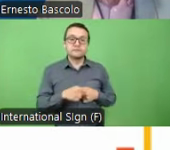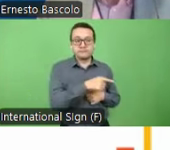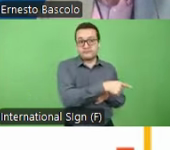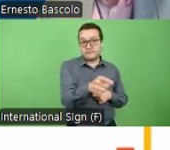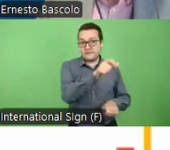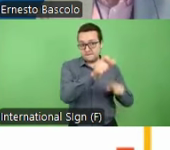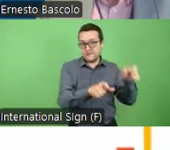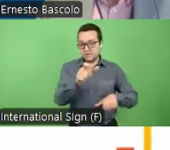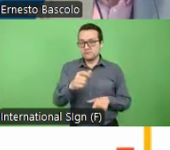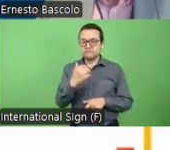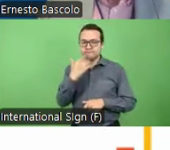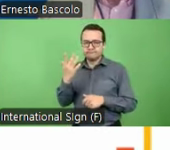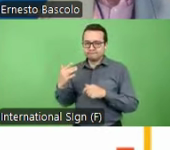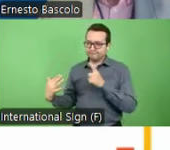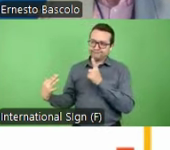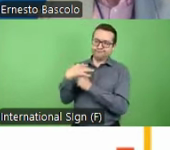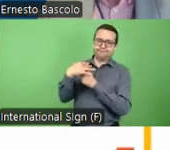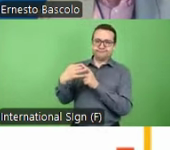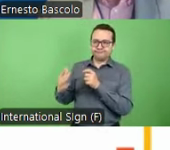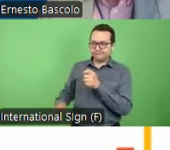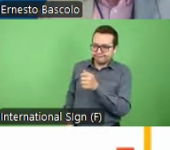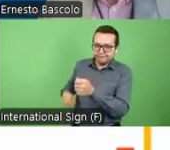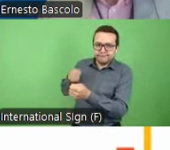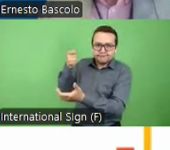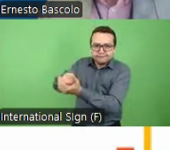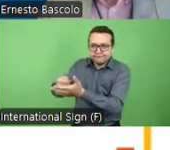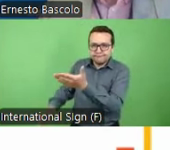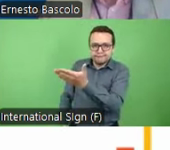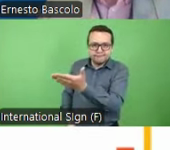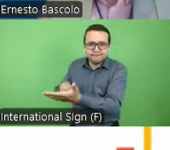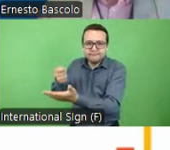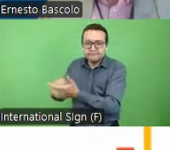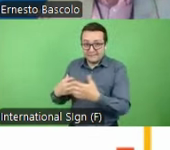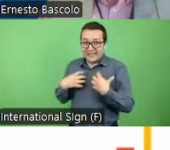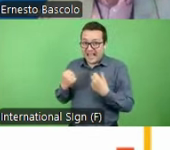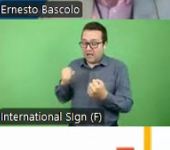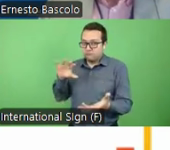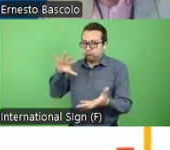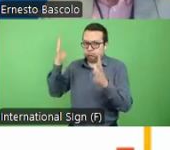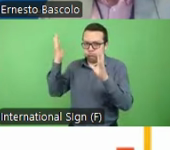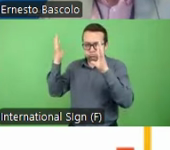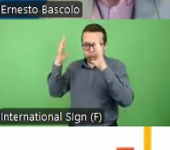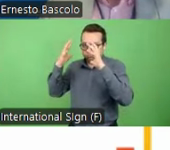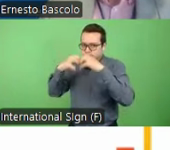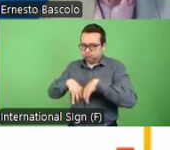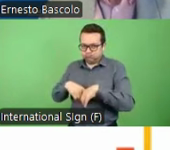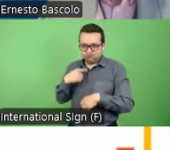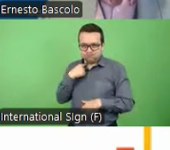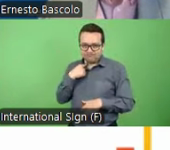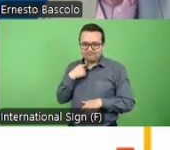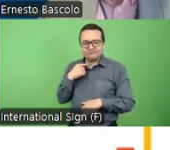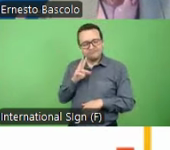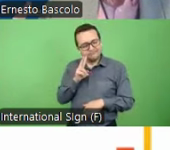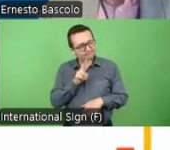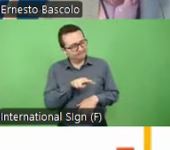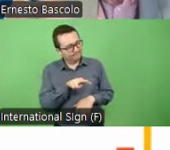another catastróficos, catastrophic obviamente dependiendo experience de la experiences in metodología de reference to, of course, medición, depending on the pero methodology te of podría measurement. decir